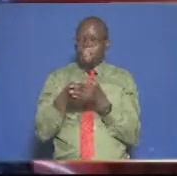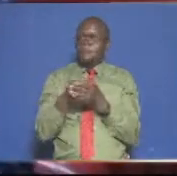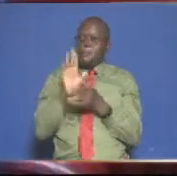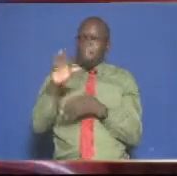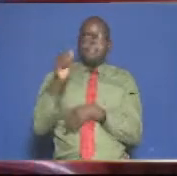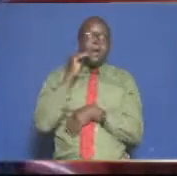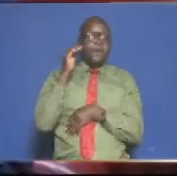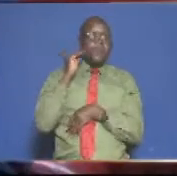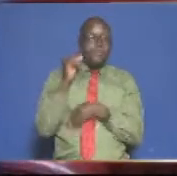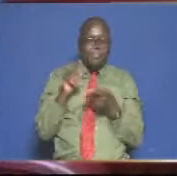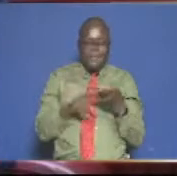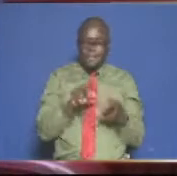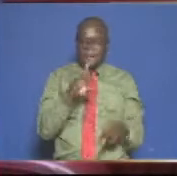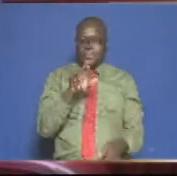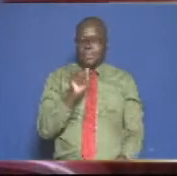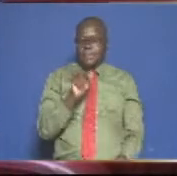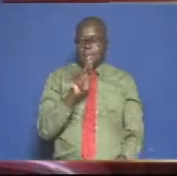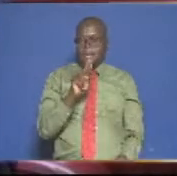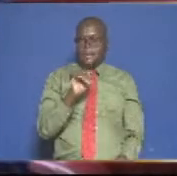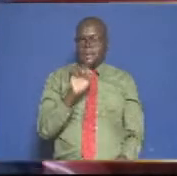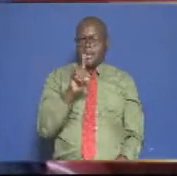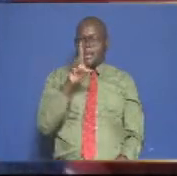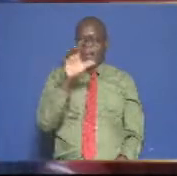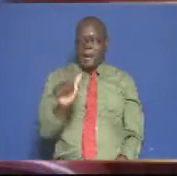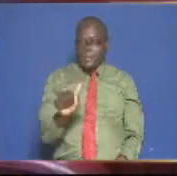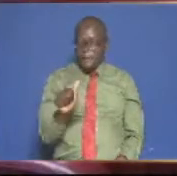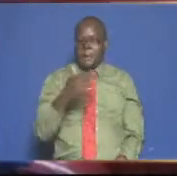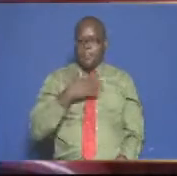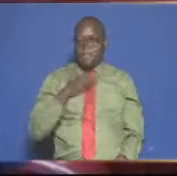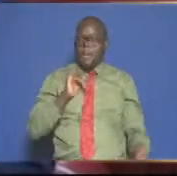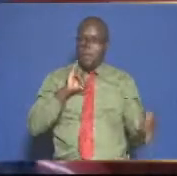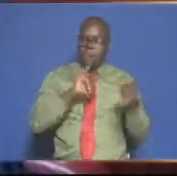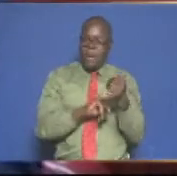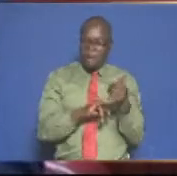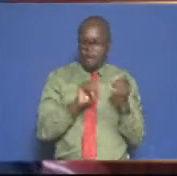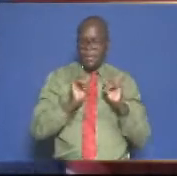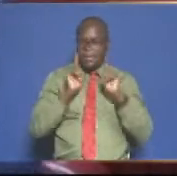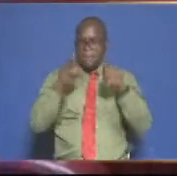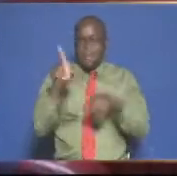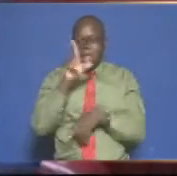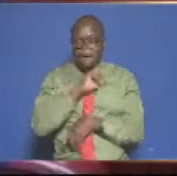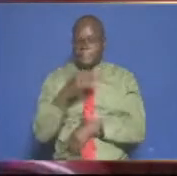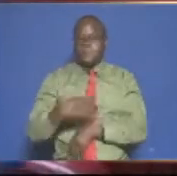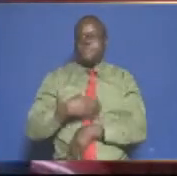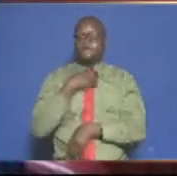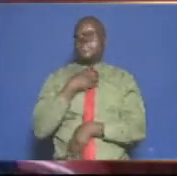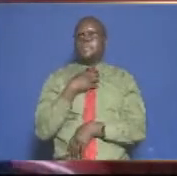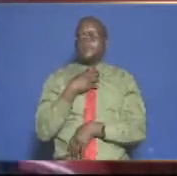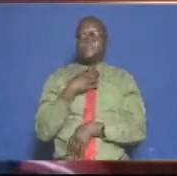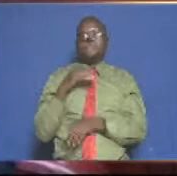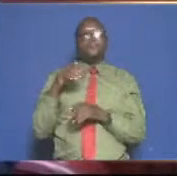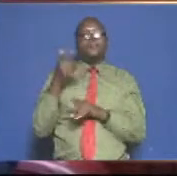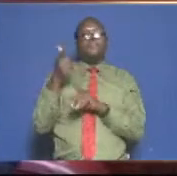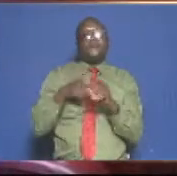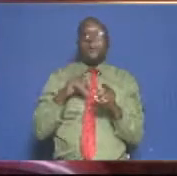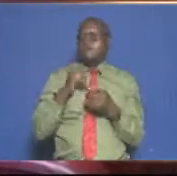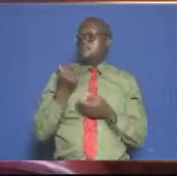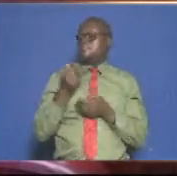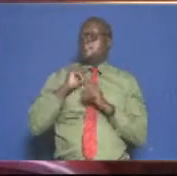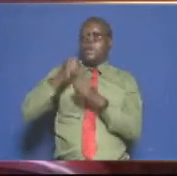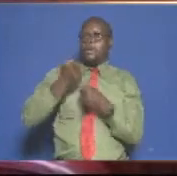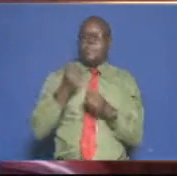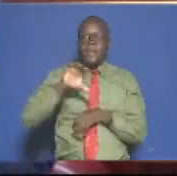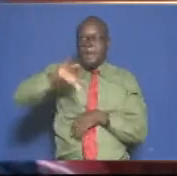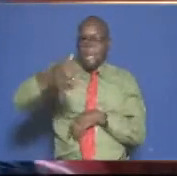constituency and Rarieda constituency, where my wife comes from, where I have visited outside Homa Bay County more